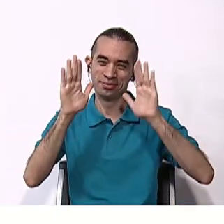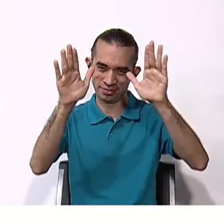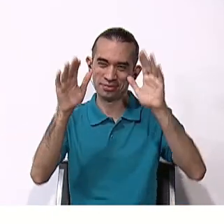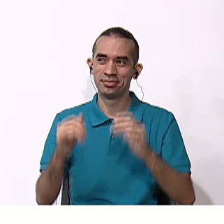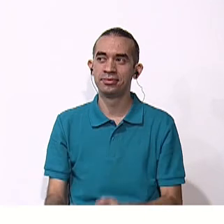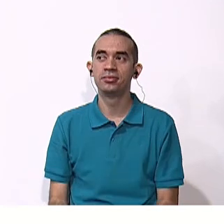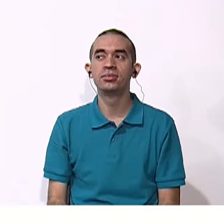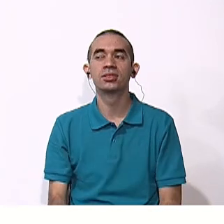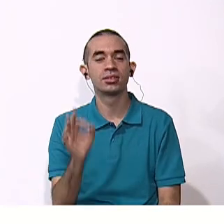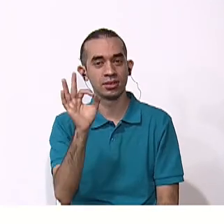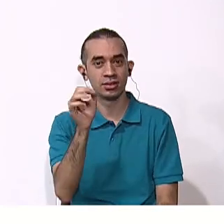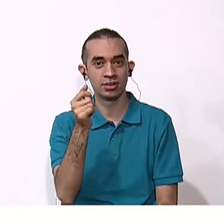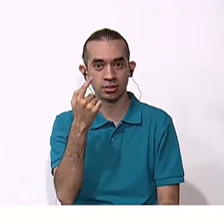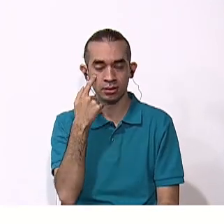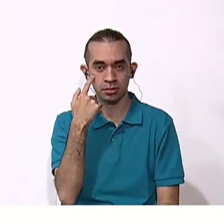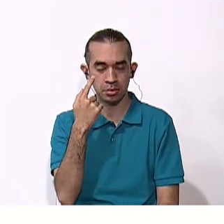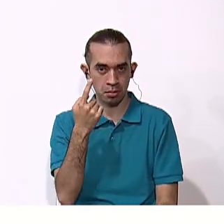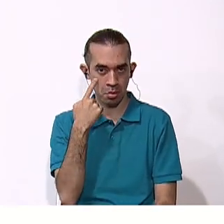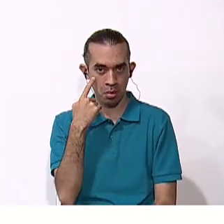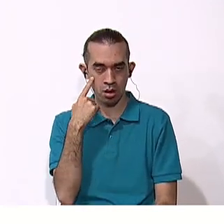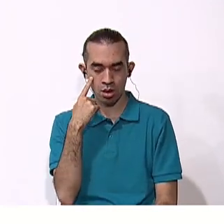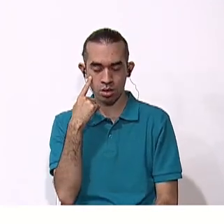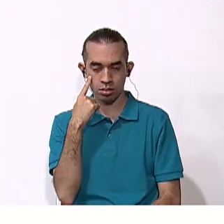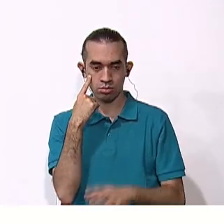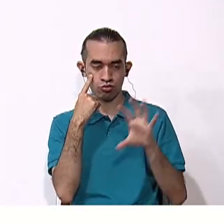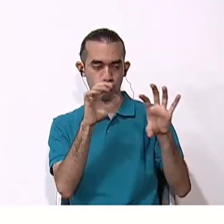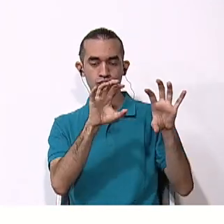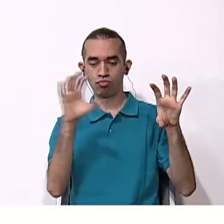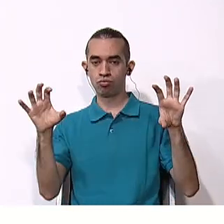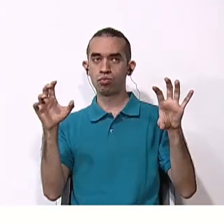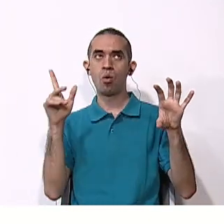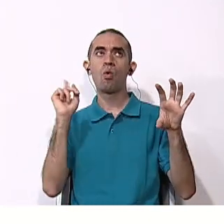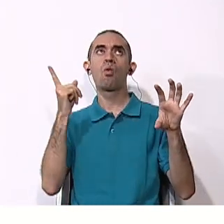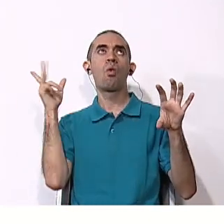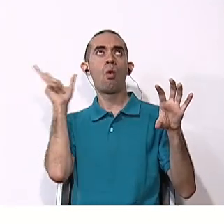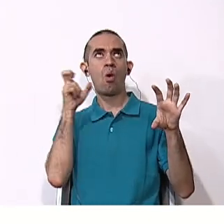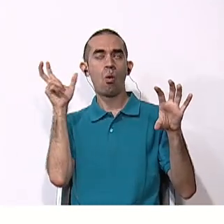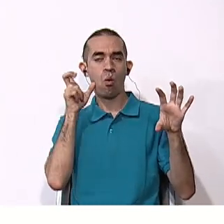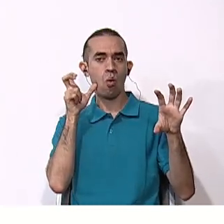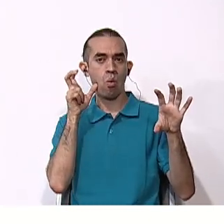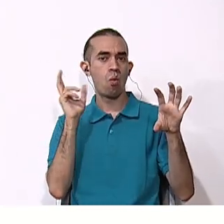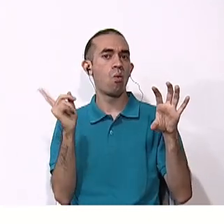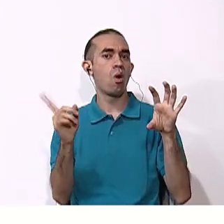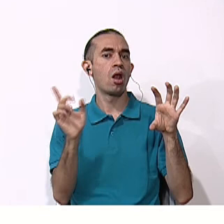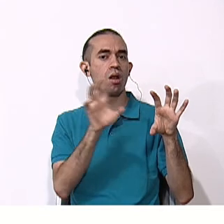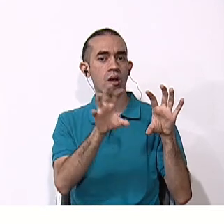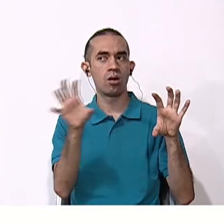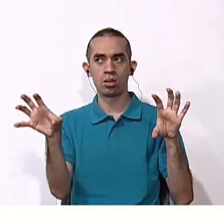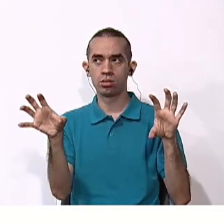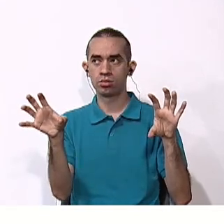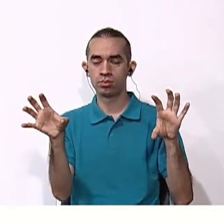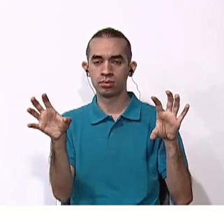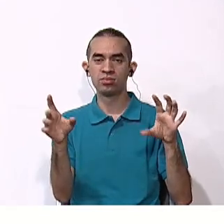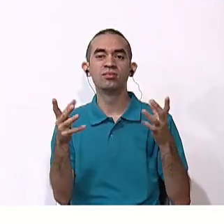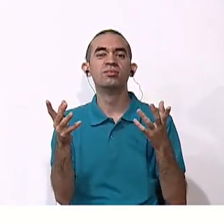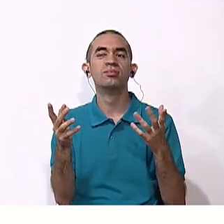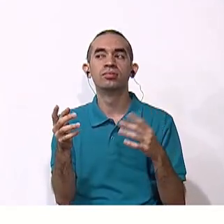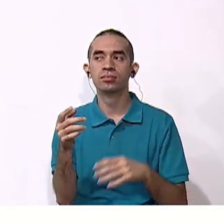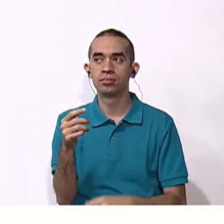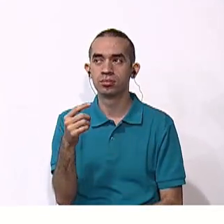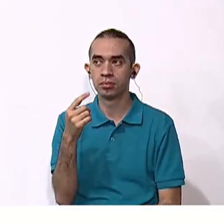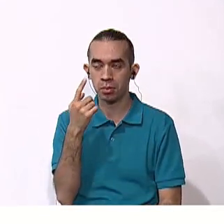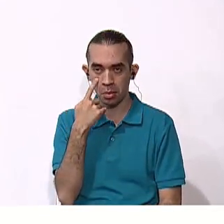Excellent. Okay, now listen. Circle the word you hear. Uh-huh, circle.